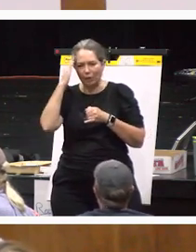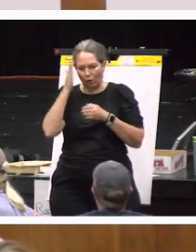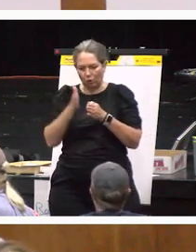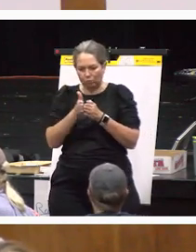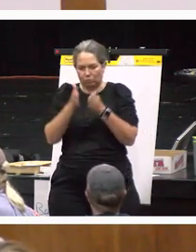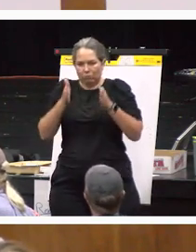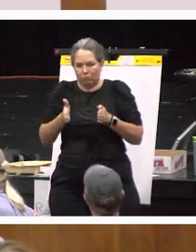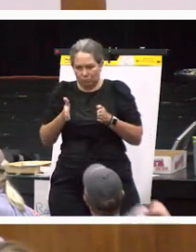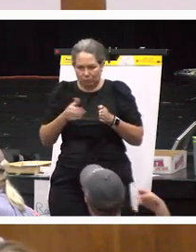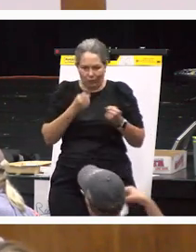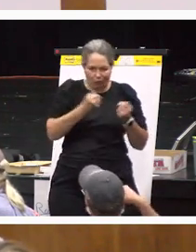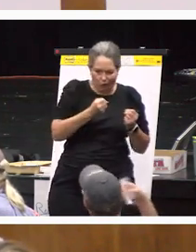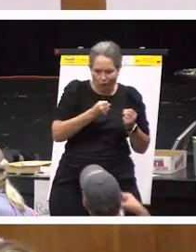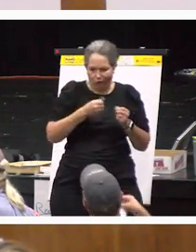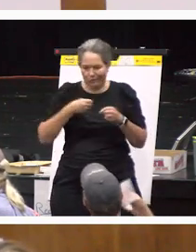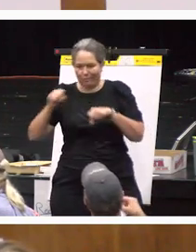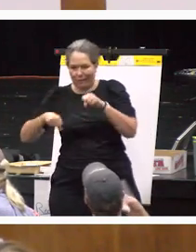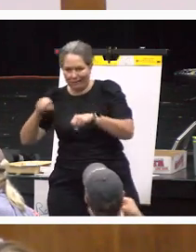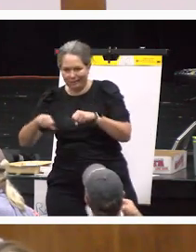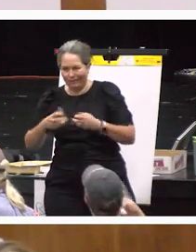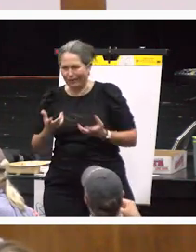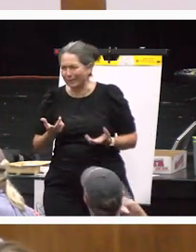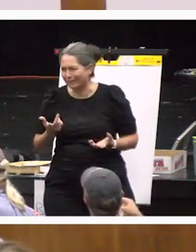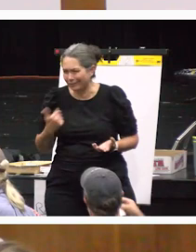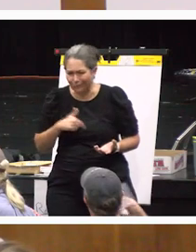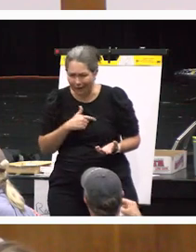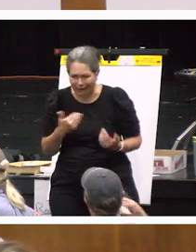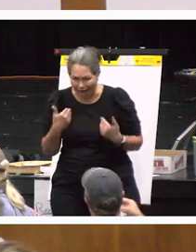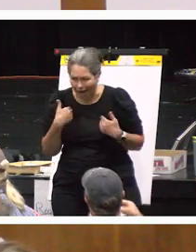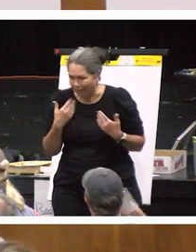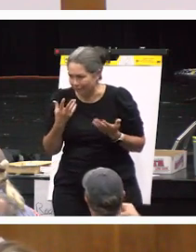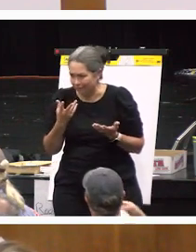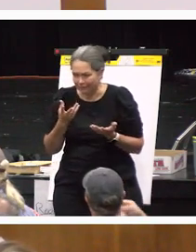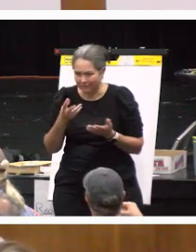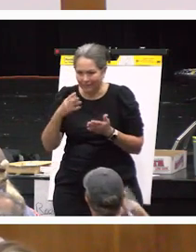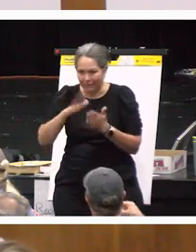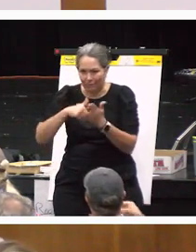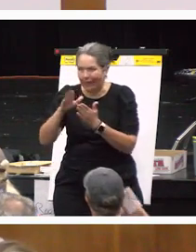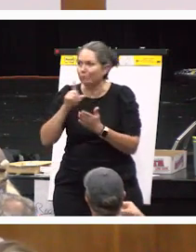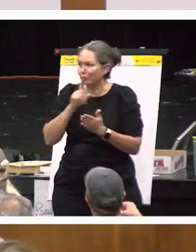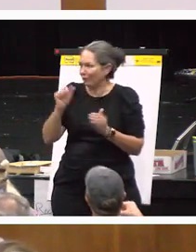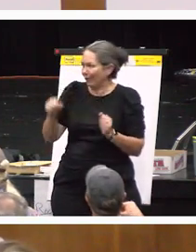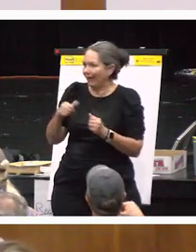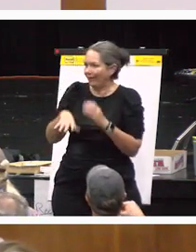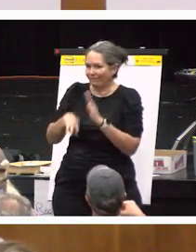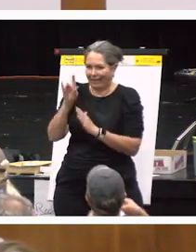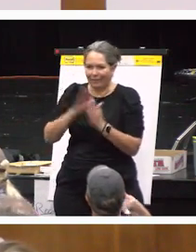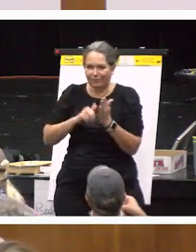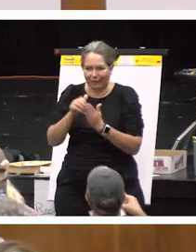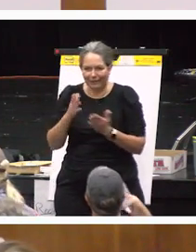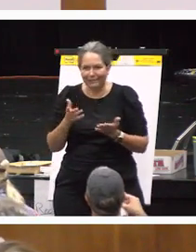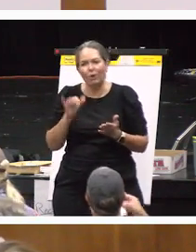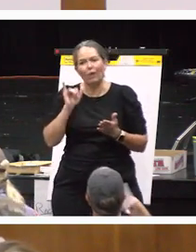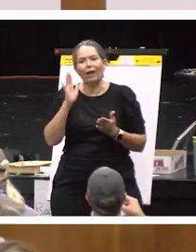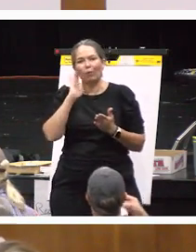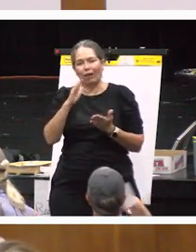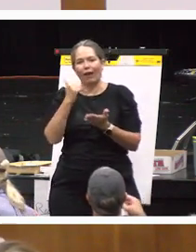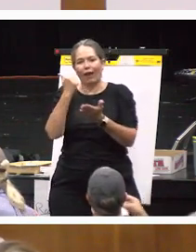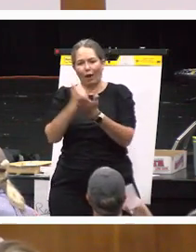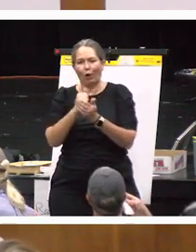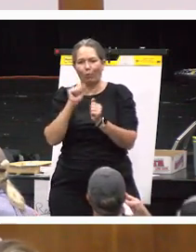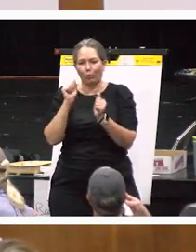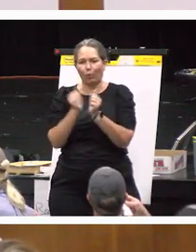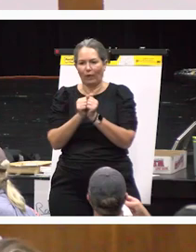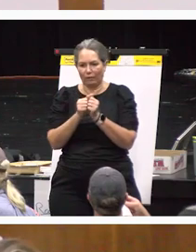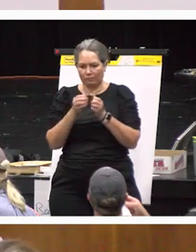have the paint, I'm sure, at DPW, would increase the feeling of safety that pedestrians and bicyclists would have. And if more